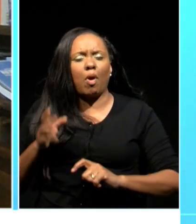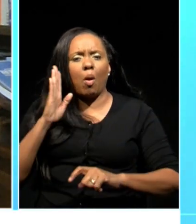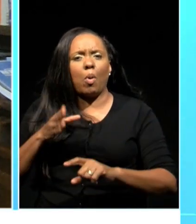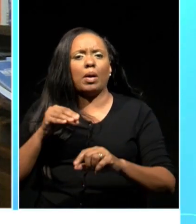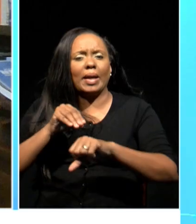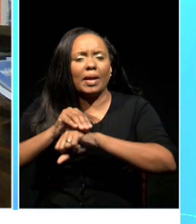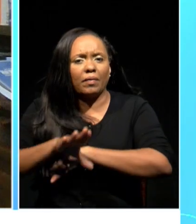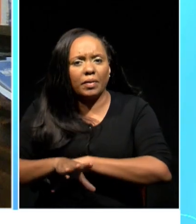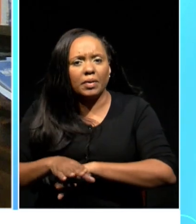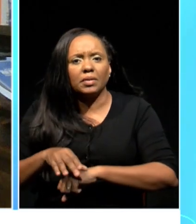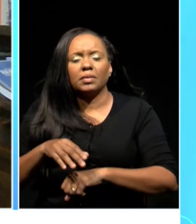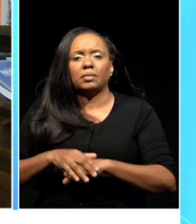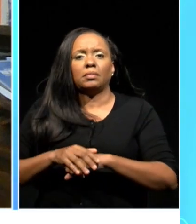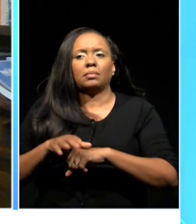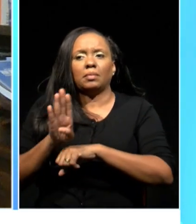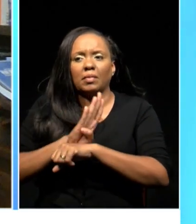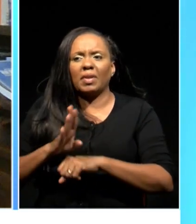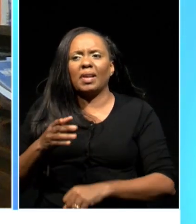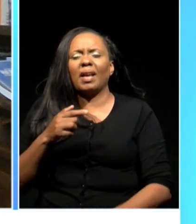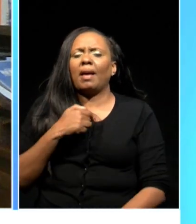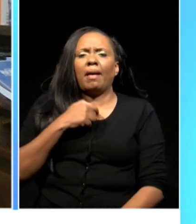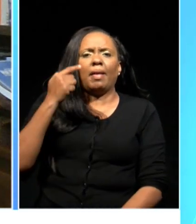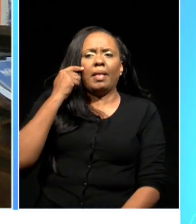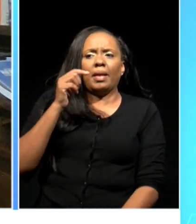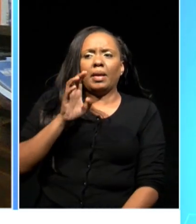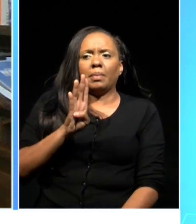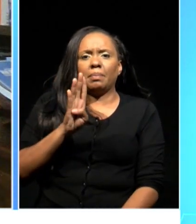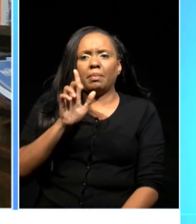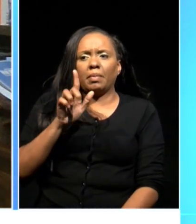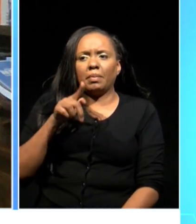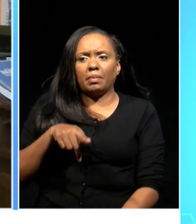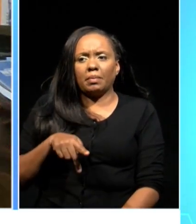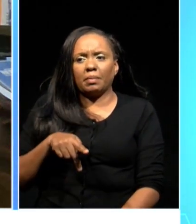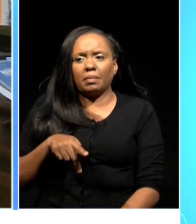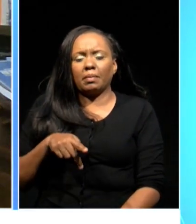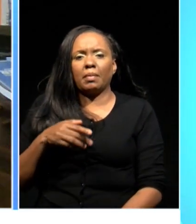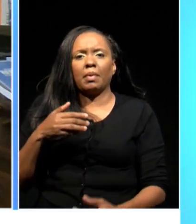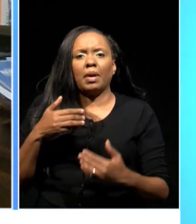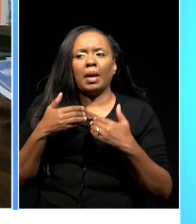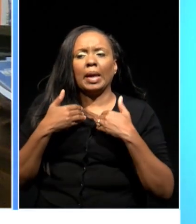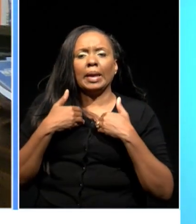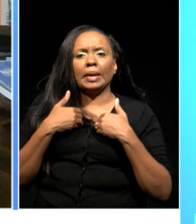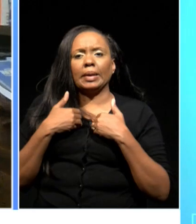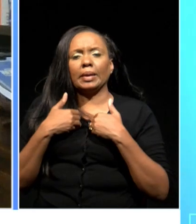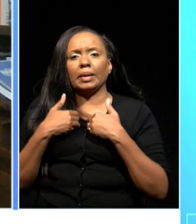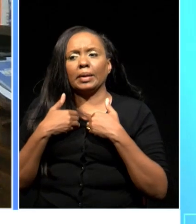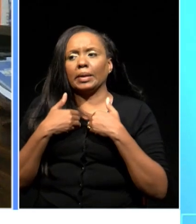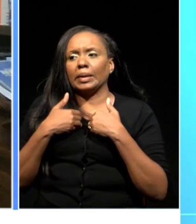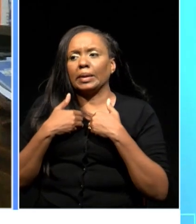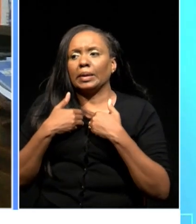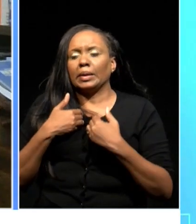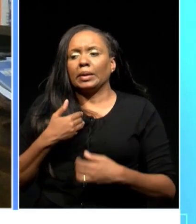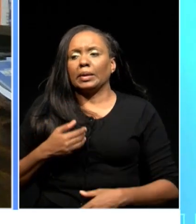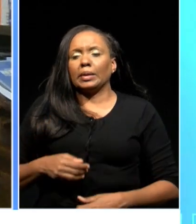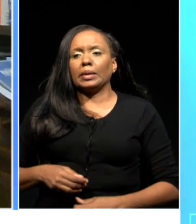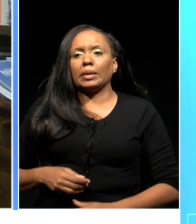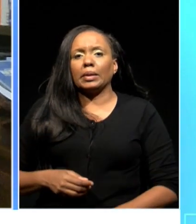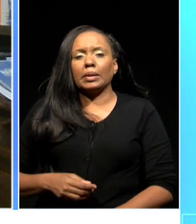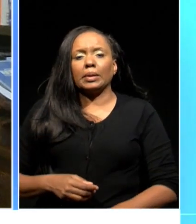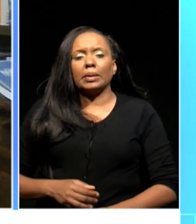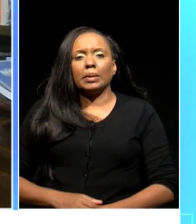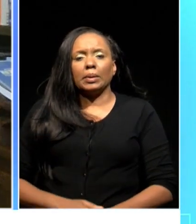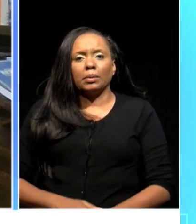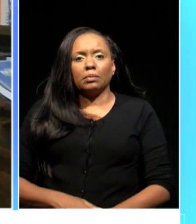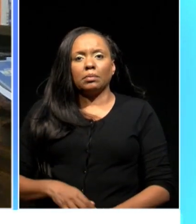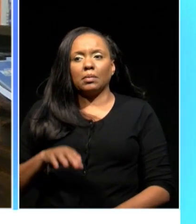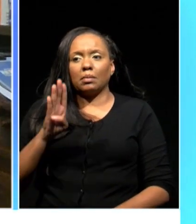to the Barbados Labour Party, I think the Barbados Labour Party has quite a few a number of people in the party who